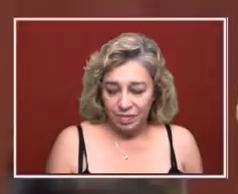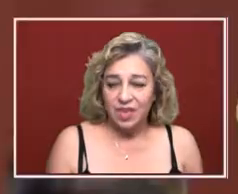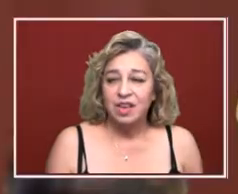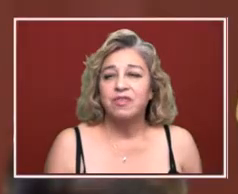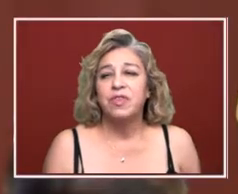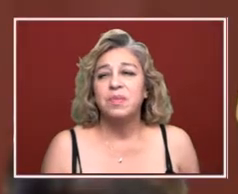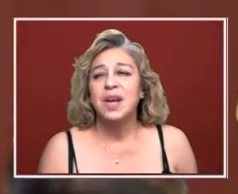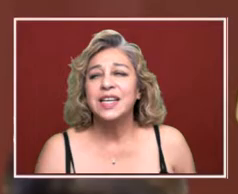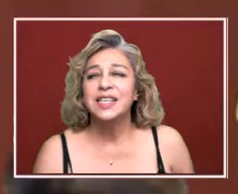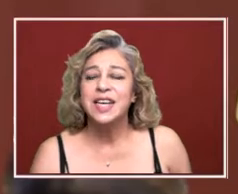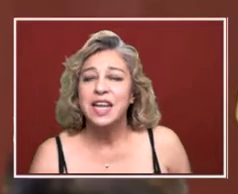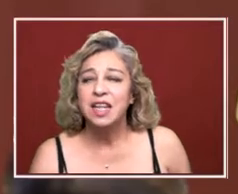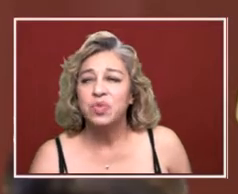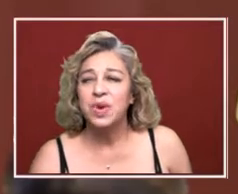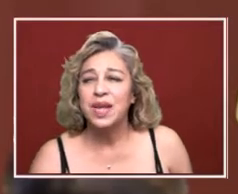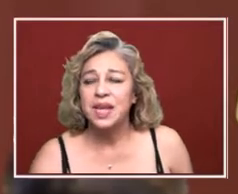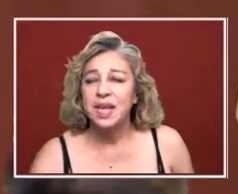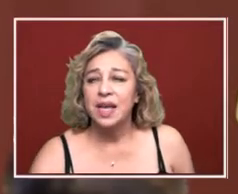fecha. From